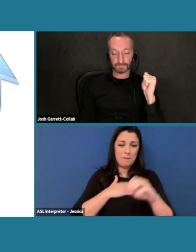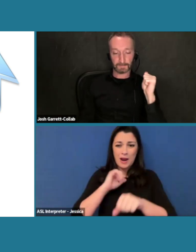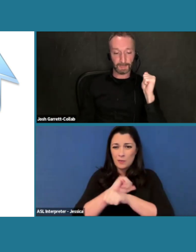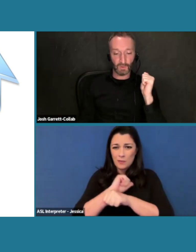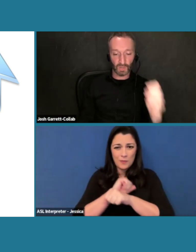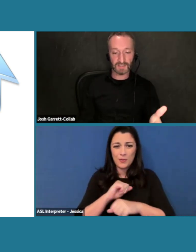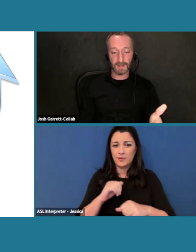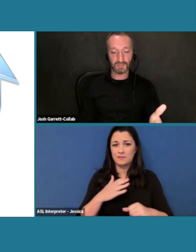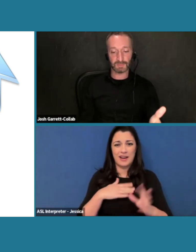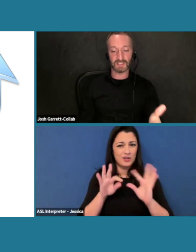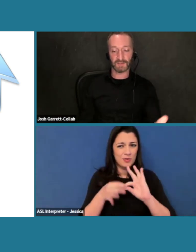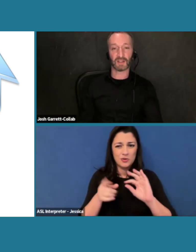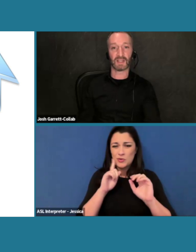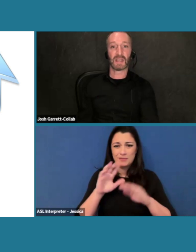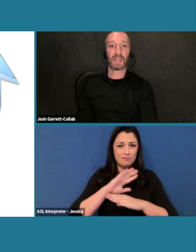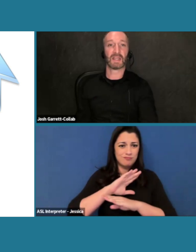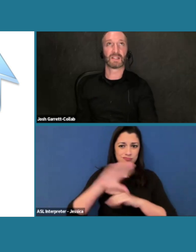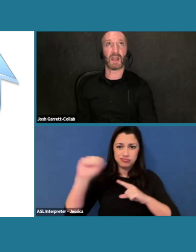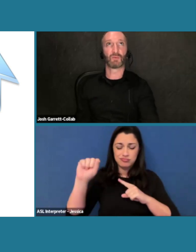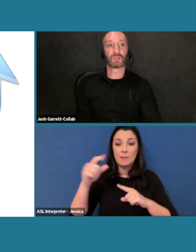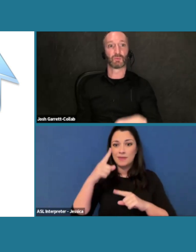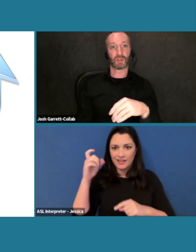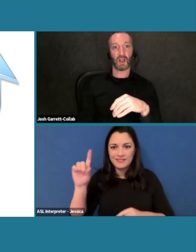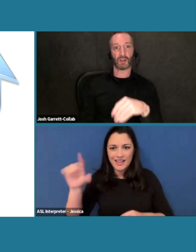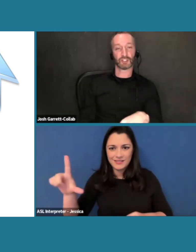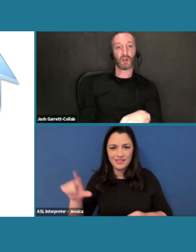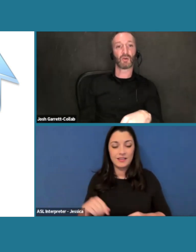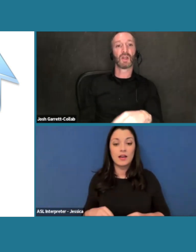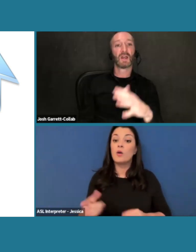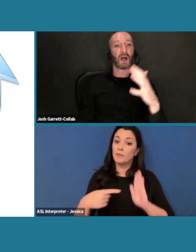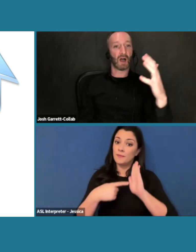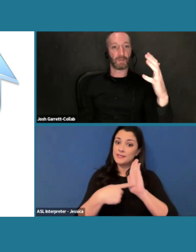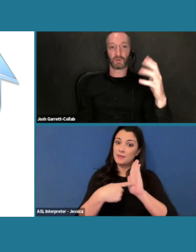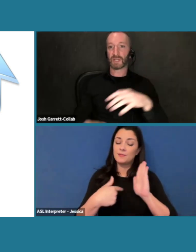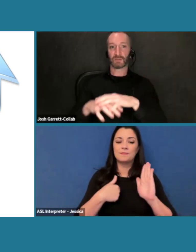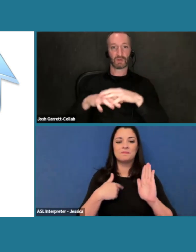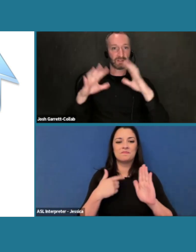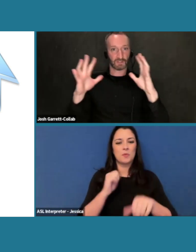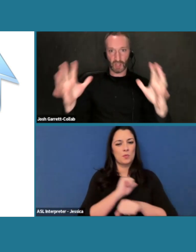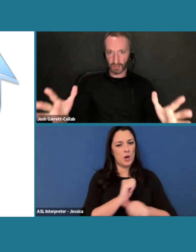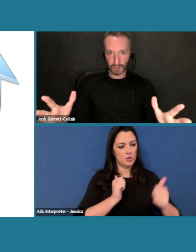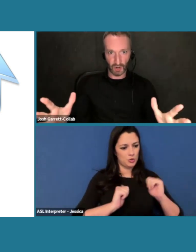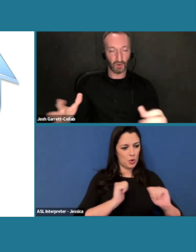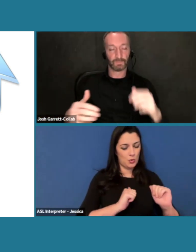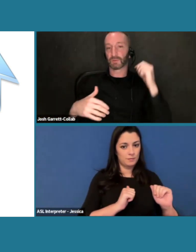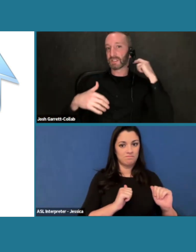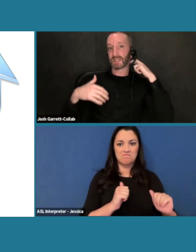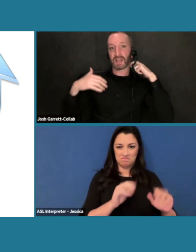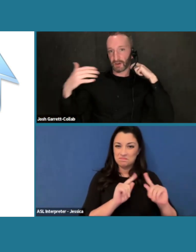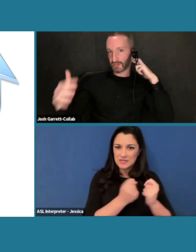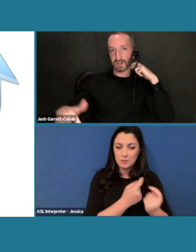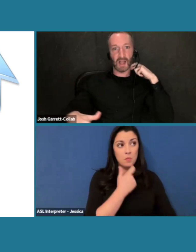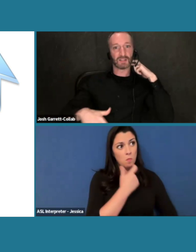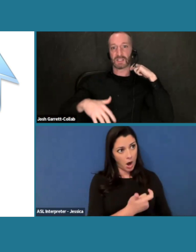level. One example specifically is I was working on a show. We saw the show. We